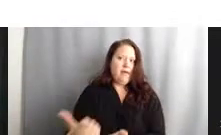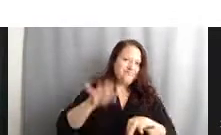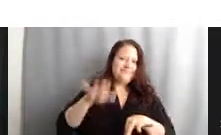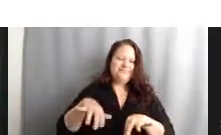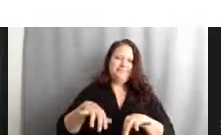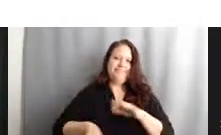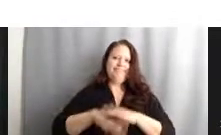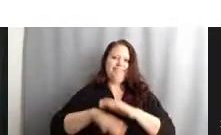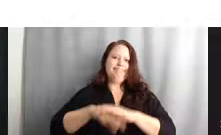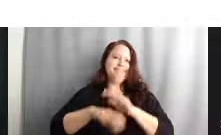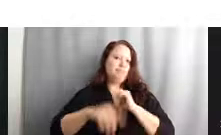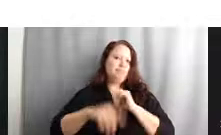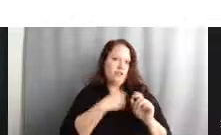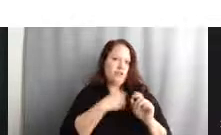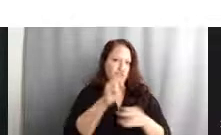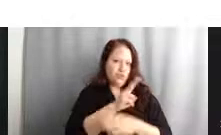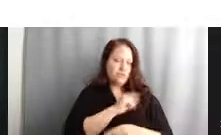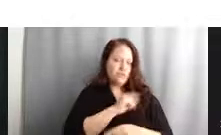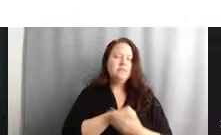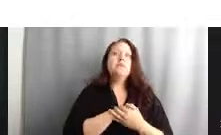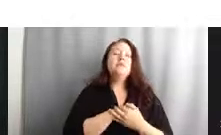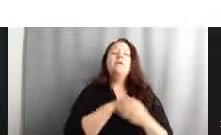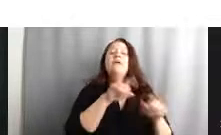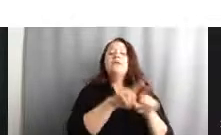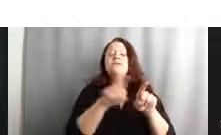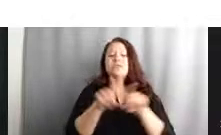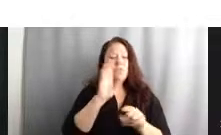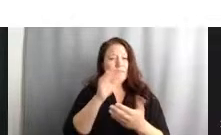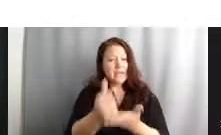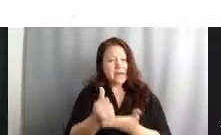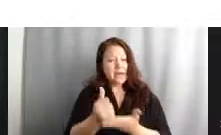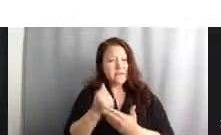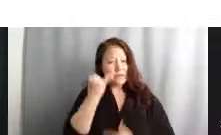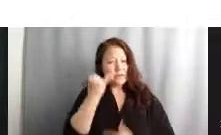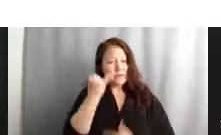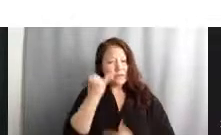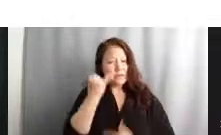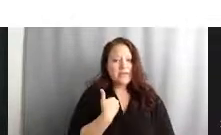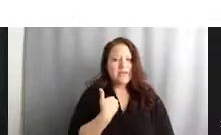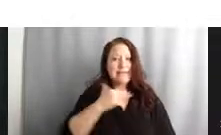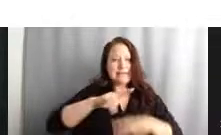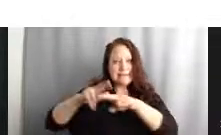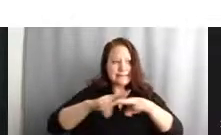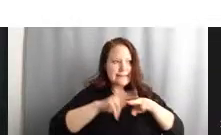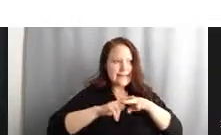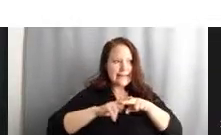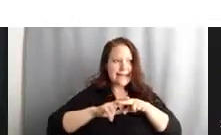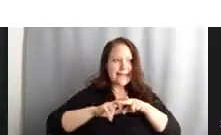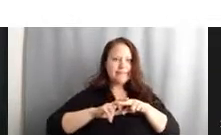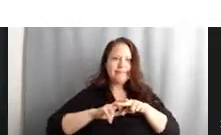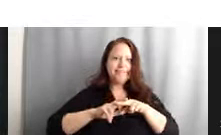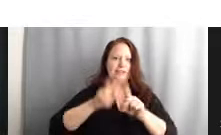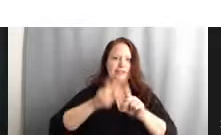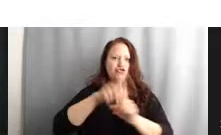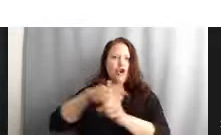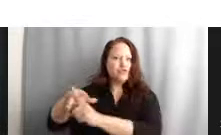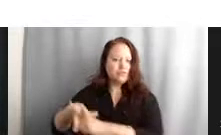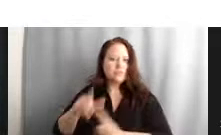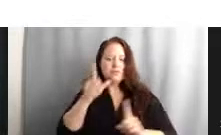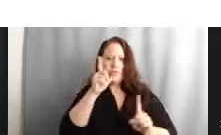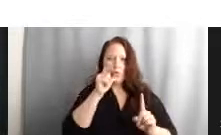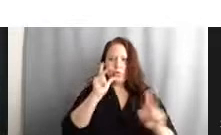threshold that we're using. It will be helpful if we have seating charts to be able to identify who those